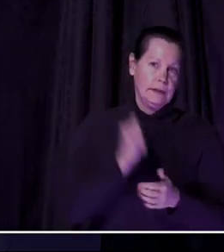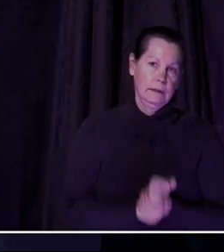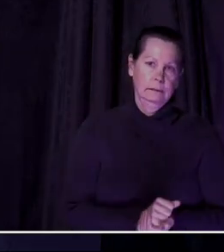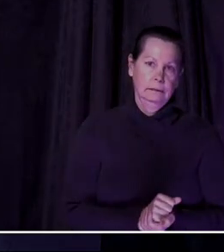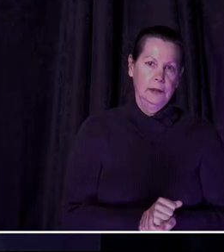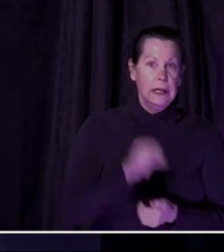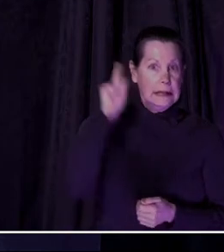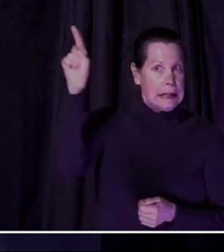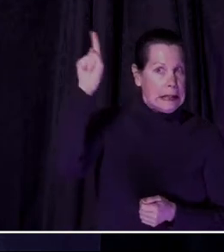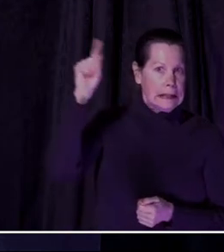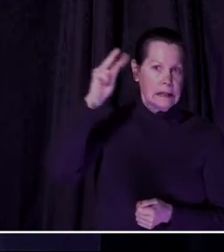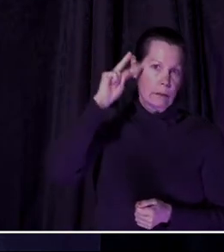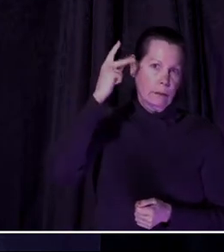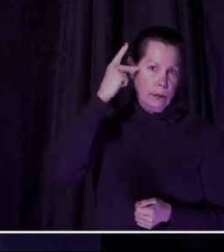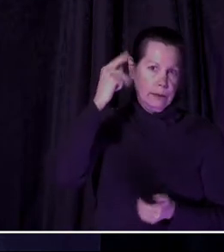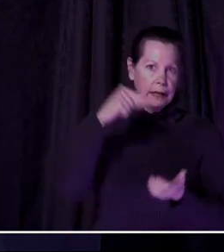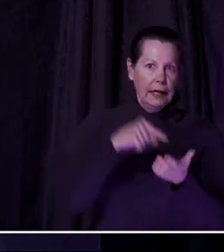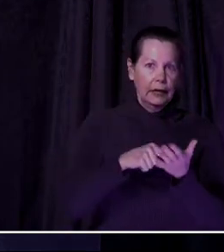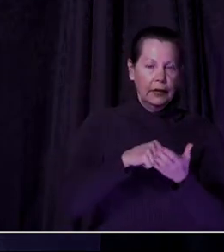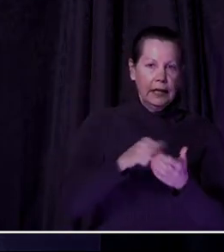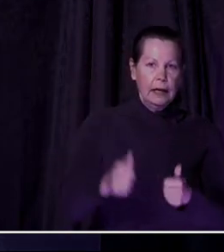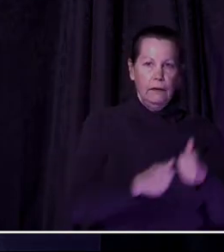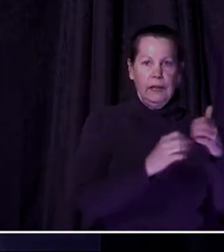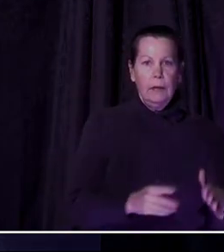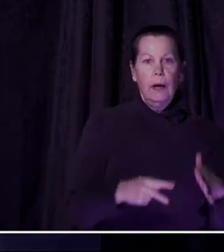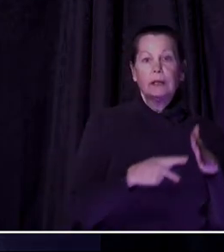To his purpose. Think of the Apostle Paul,